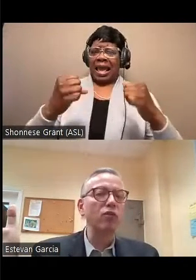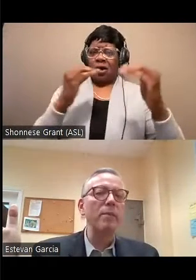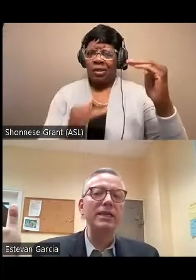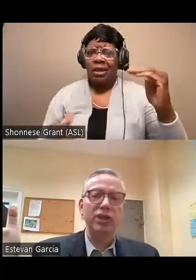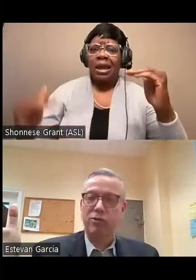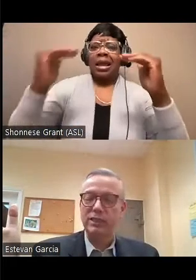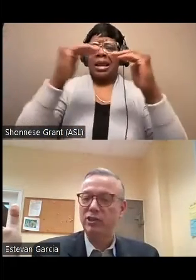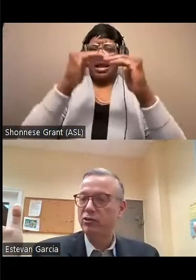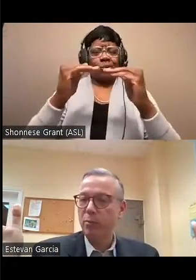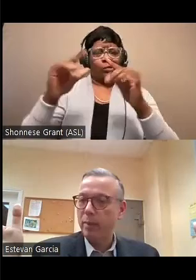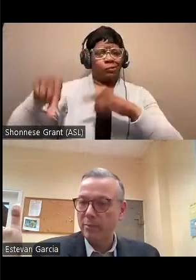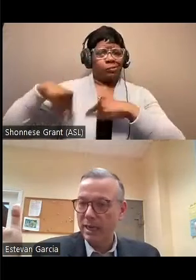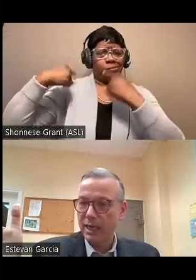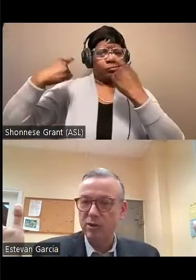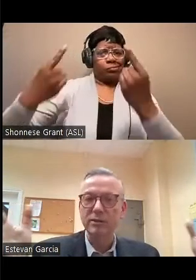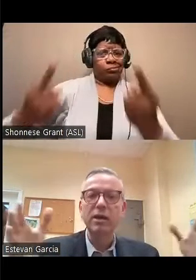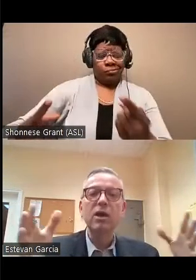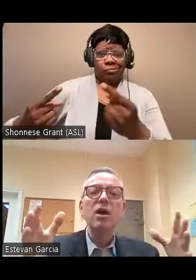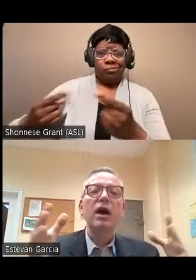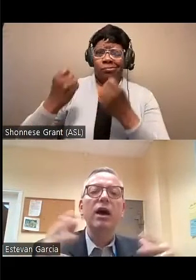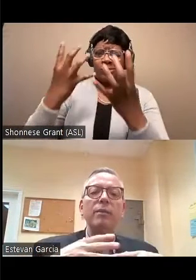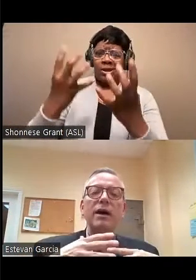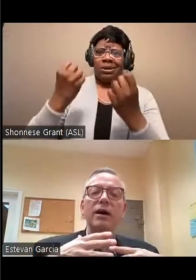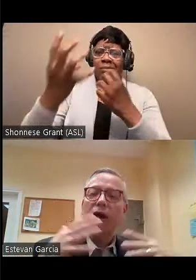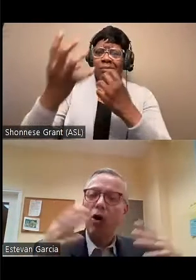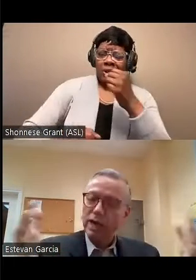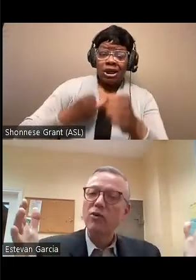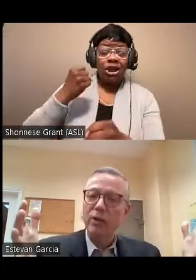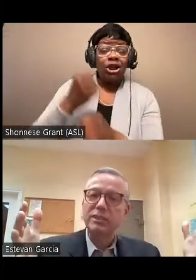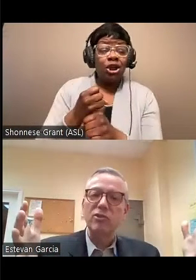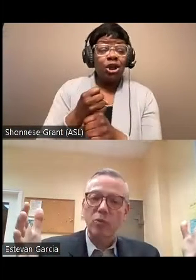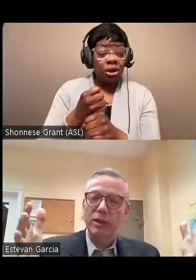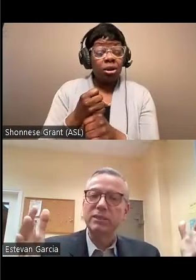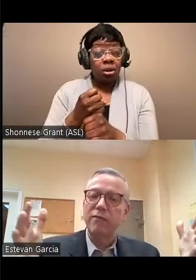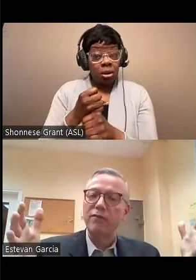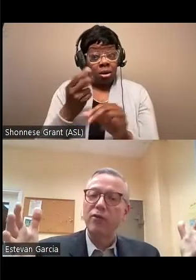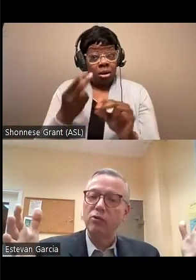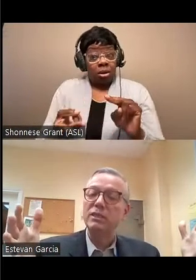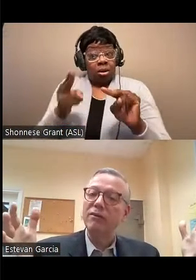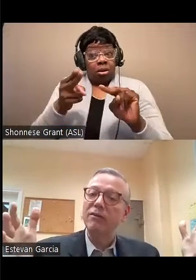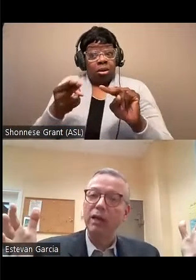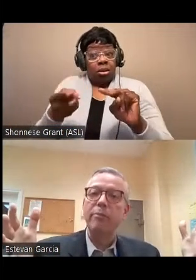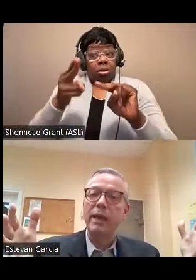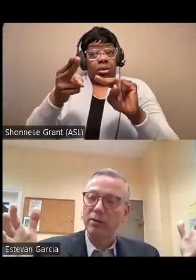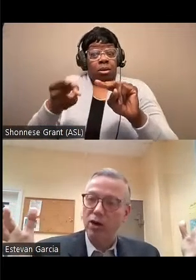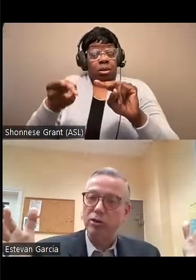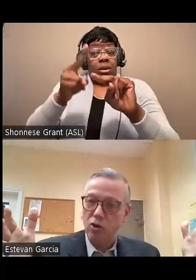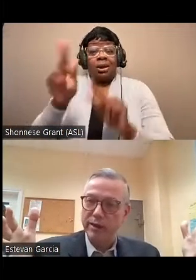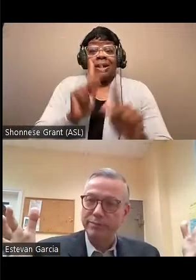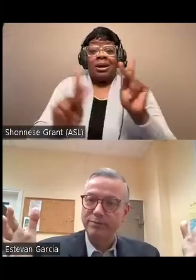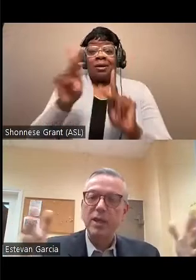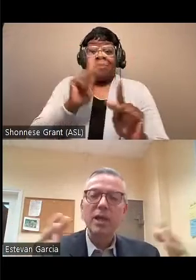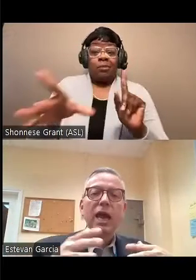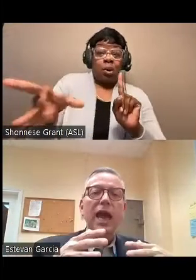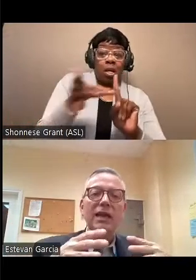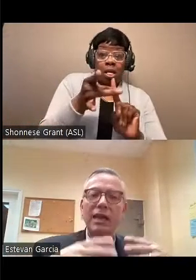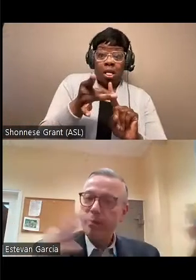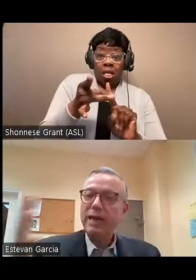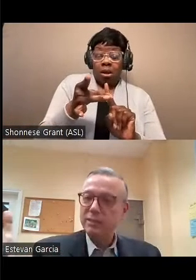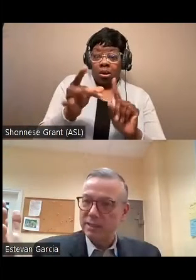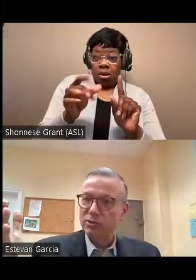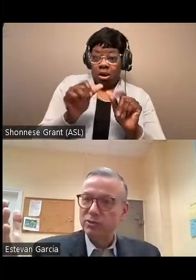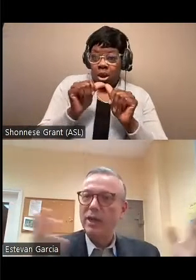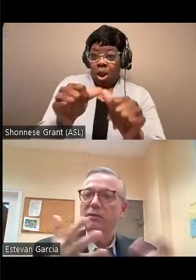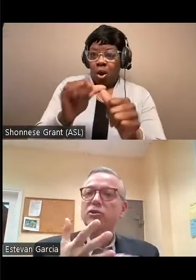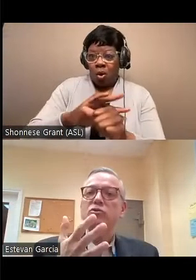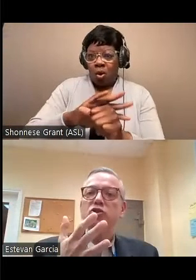over many generations, over many years, are increasing the risk of folks developing long COVID. And it